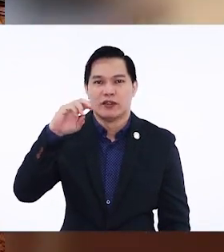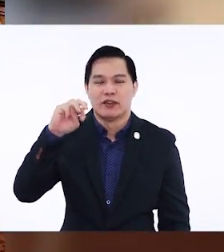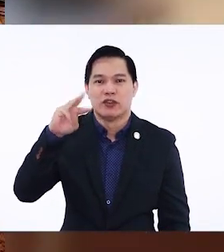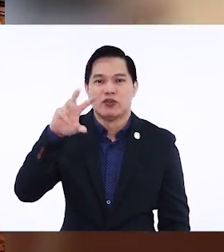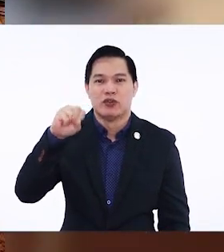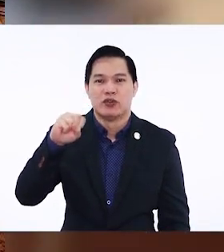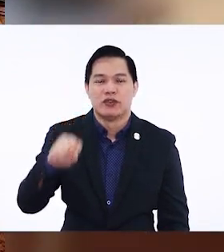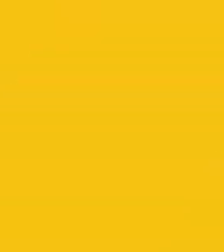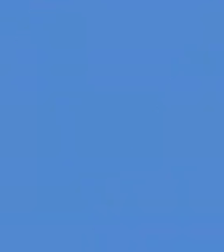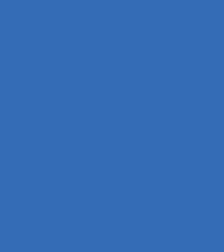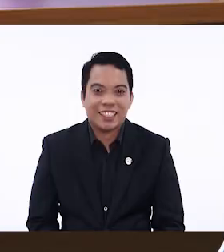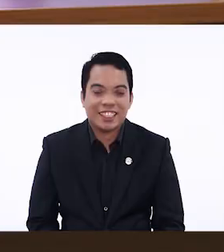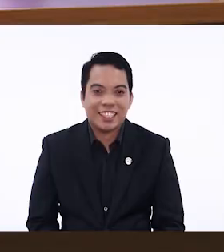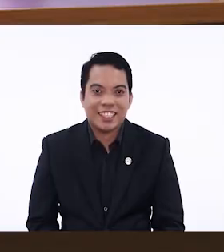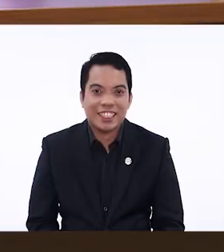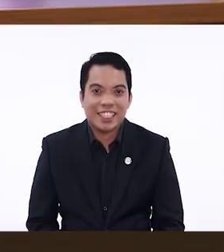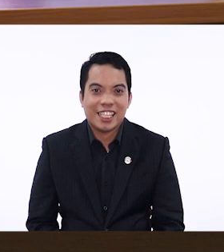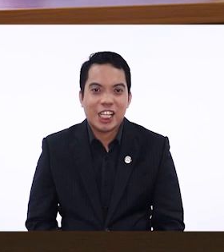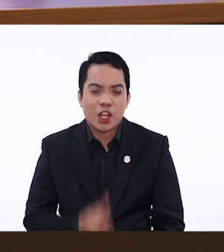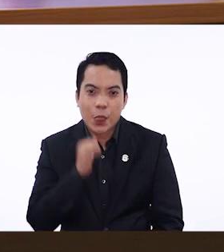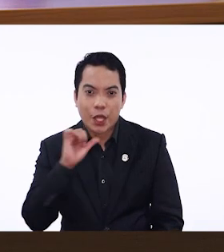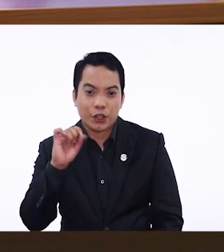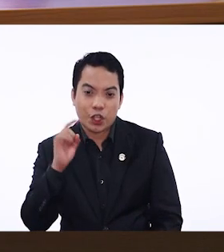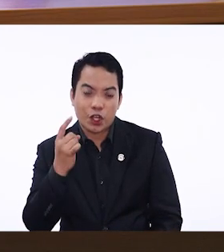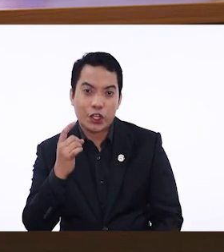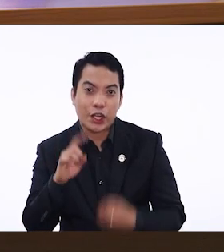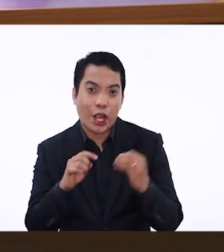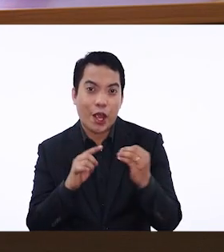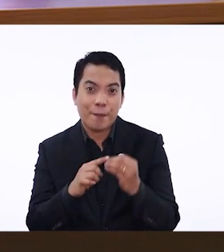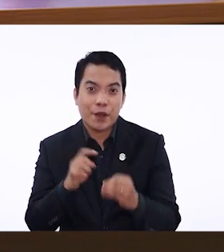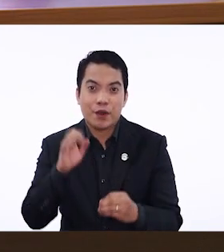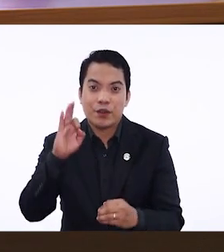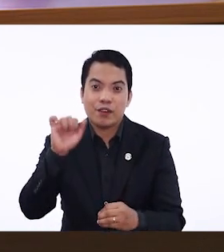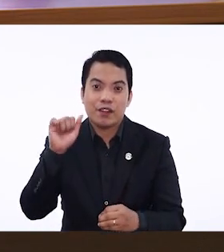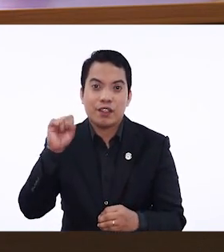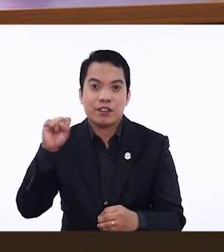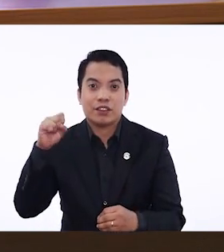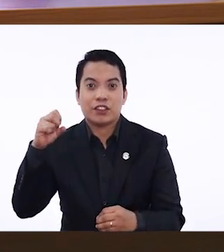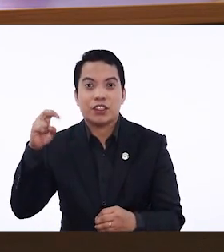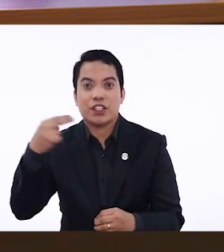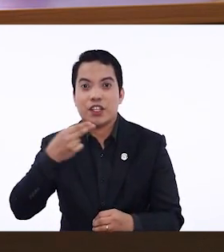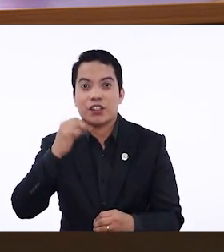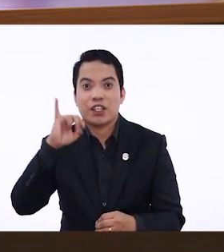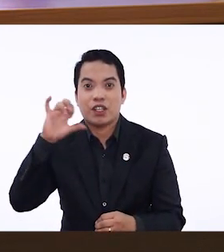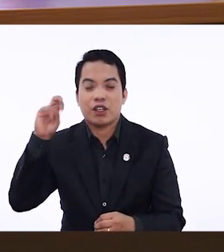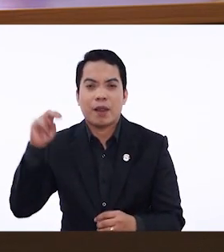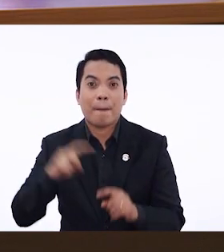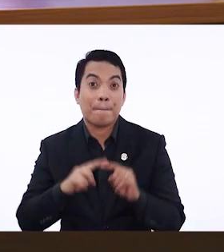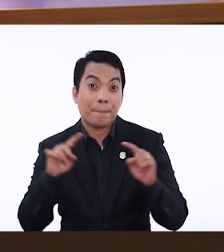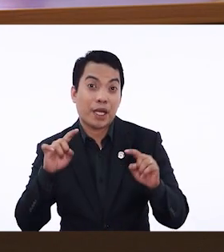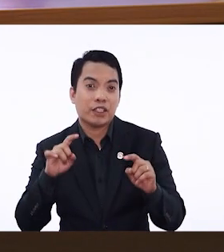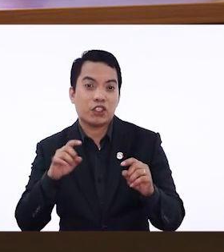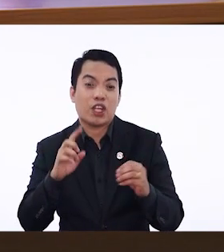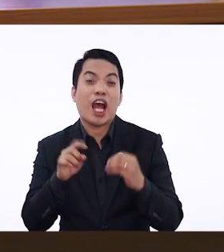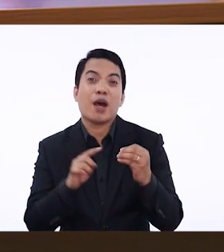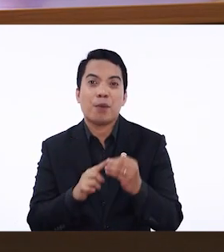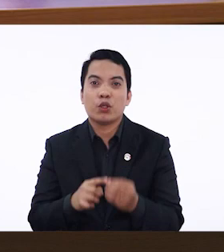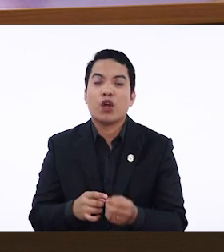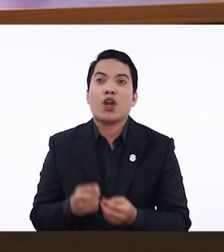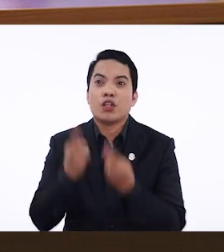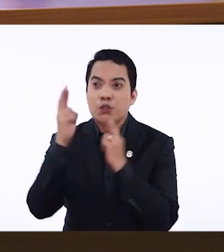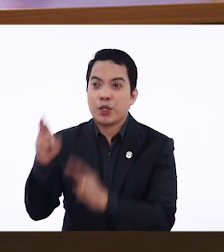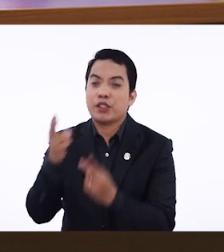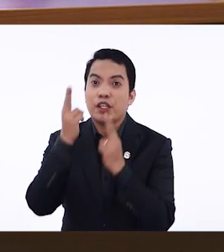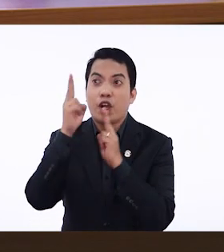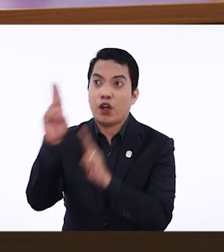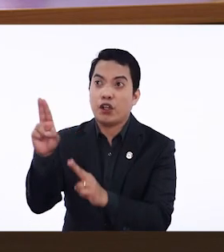Cristo News Network. It's not just about fashion, but more importantly, about respecting and giving glory